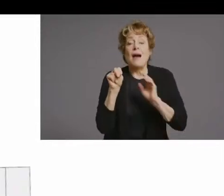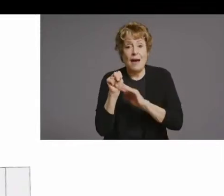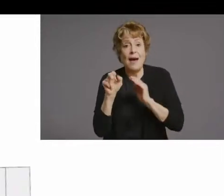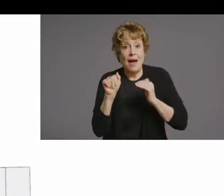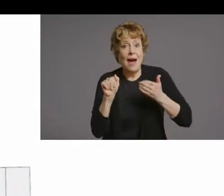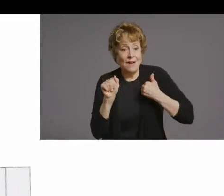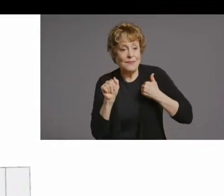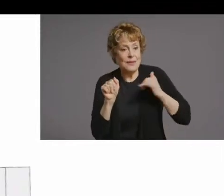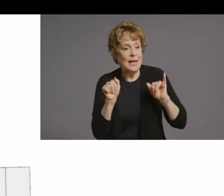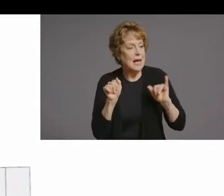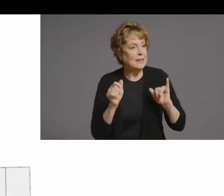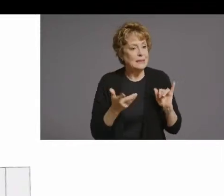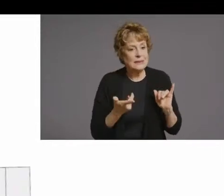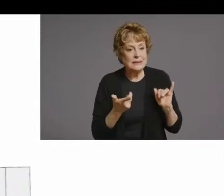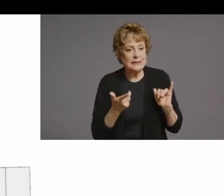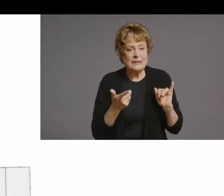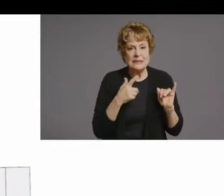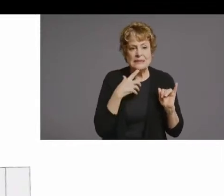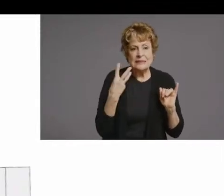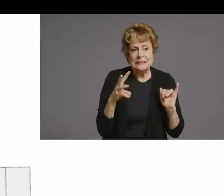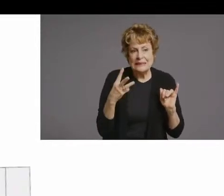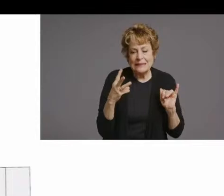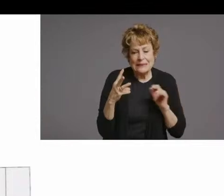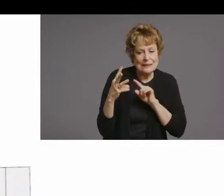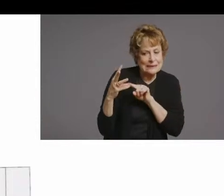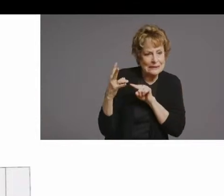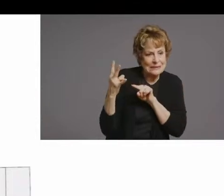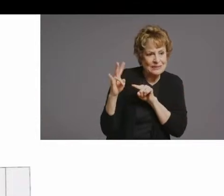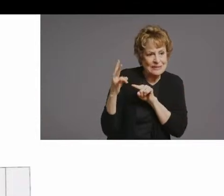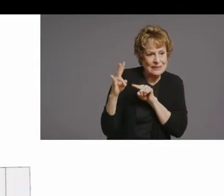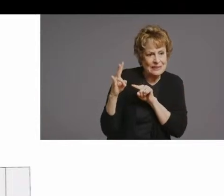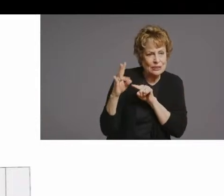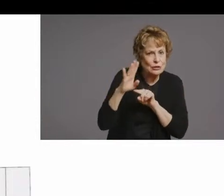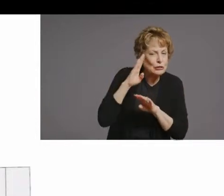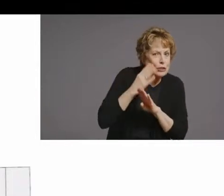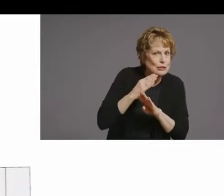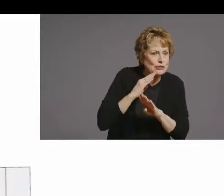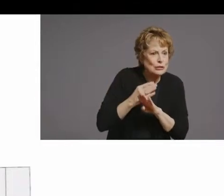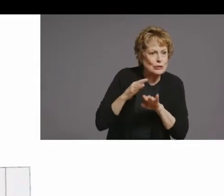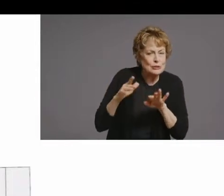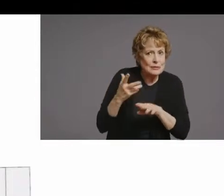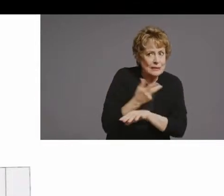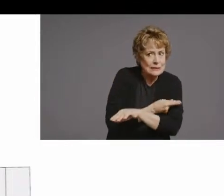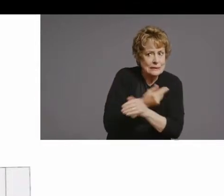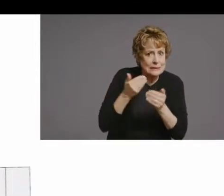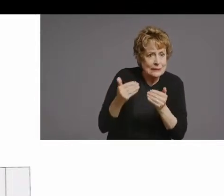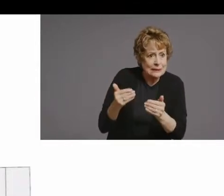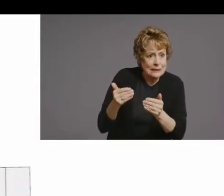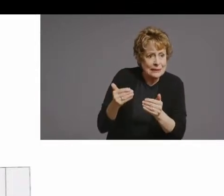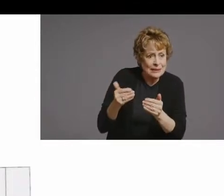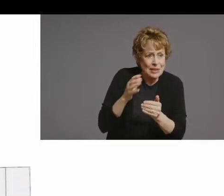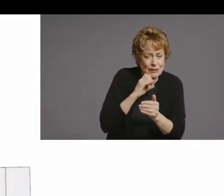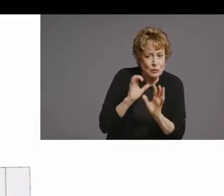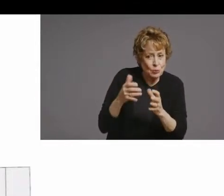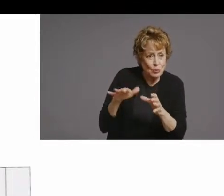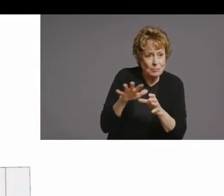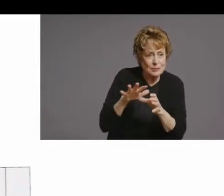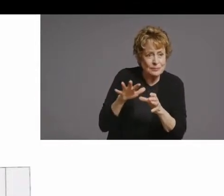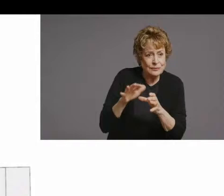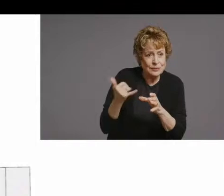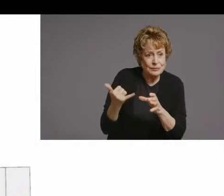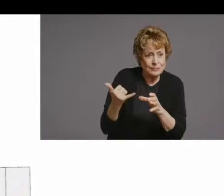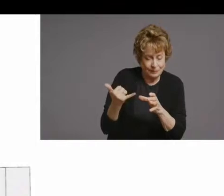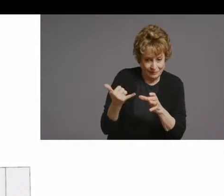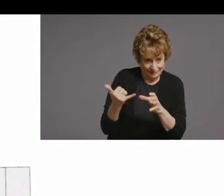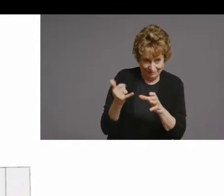you are 16 or 17 years old, or you have a son or daughter or a family member that wants to get vaccinated who's in that age group. Currently, the only vaccine